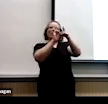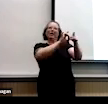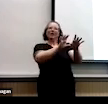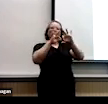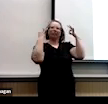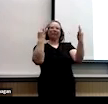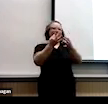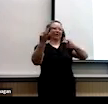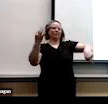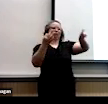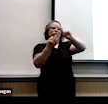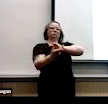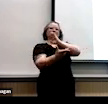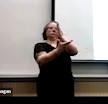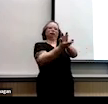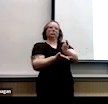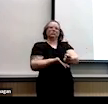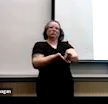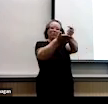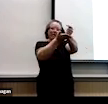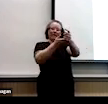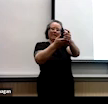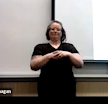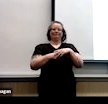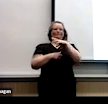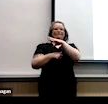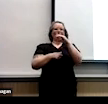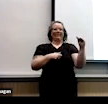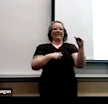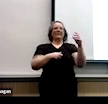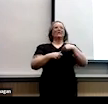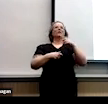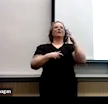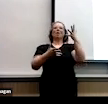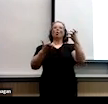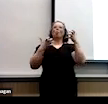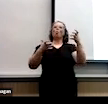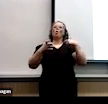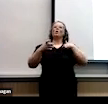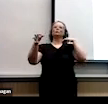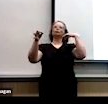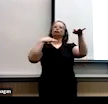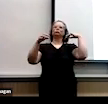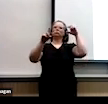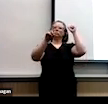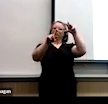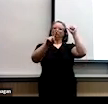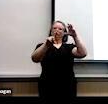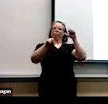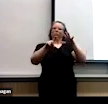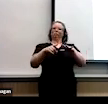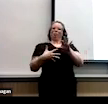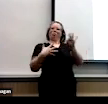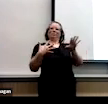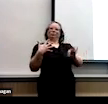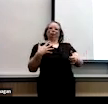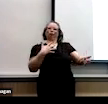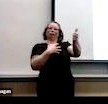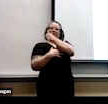enact strategies in your own professional practice to ease transition and identify resources that may facilitate that.